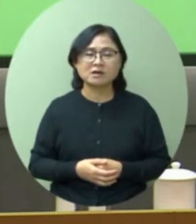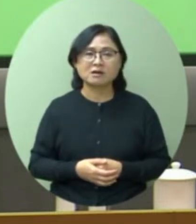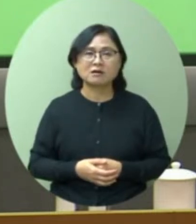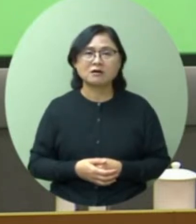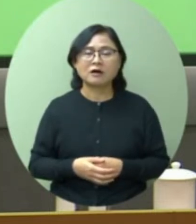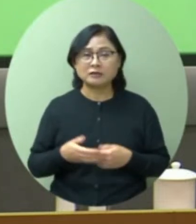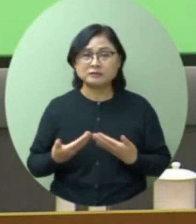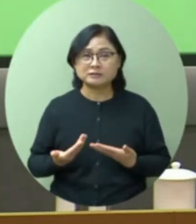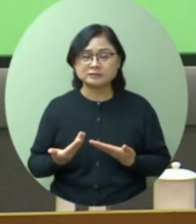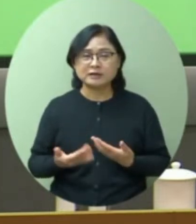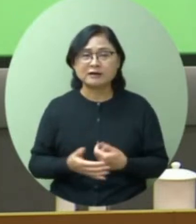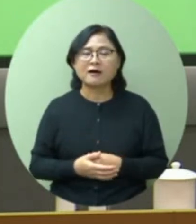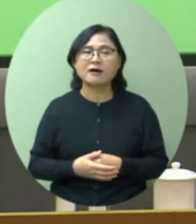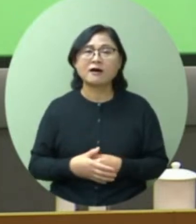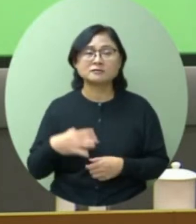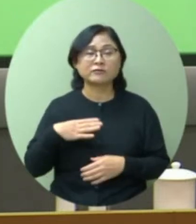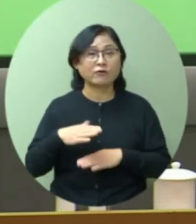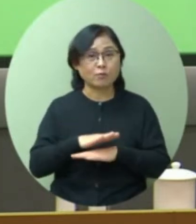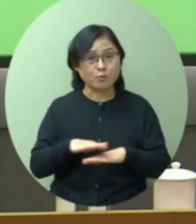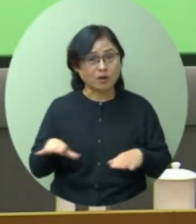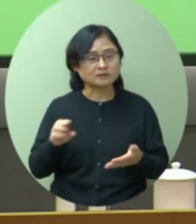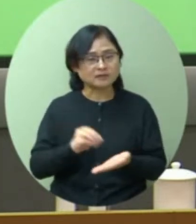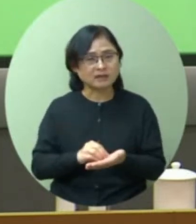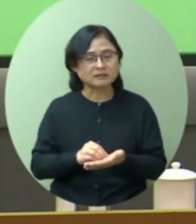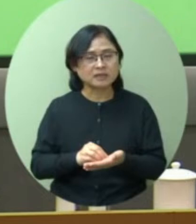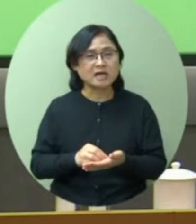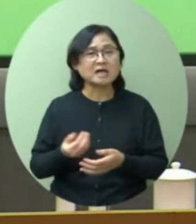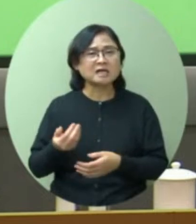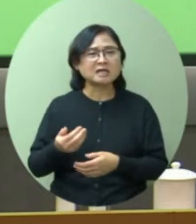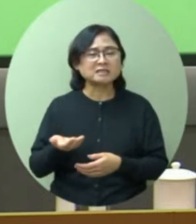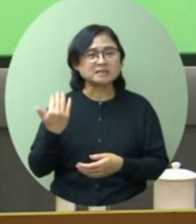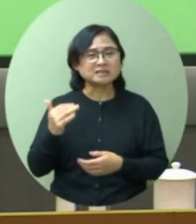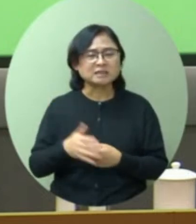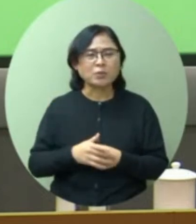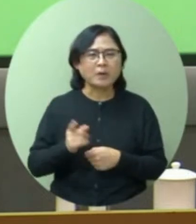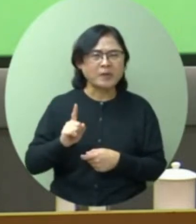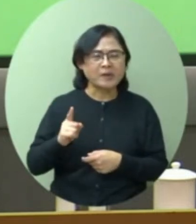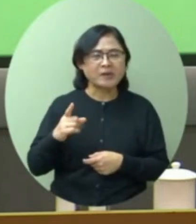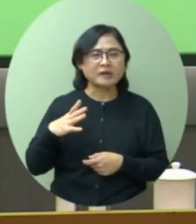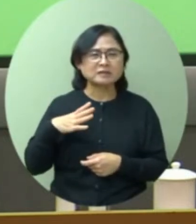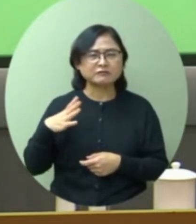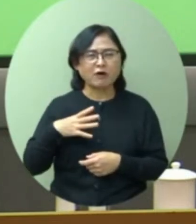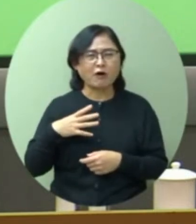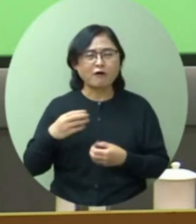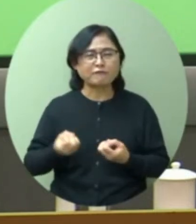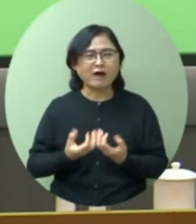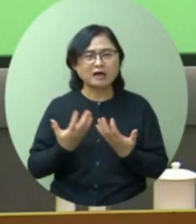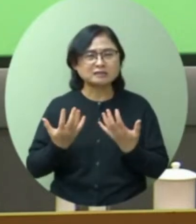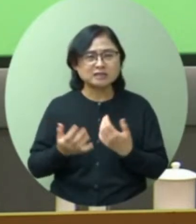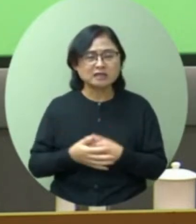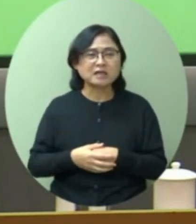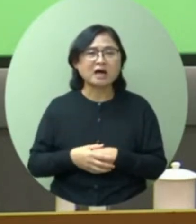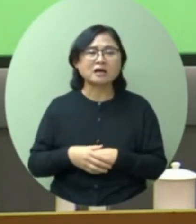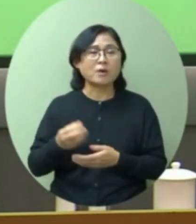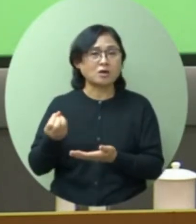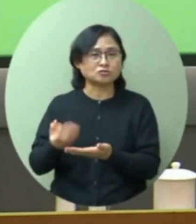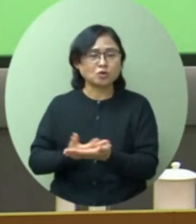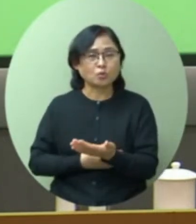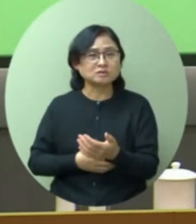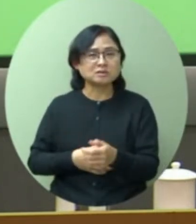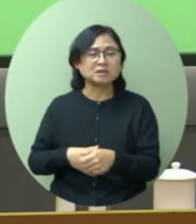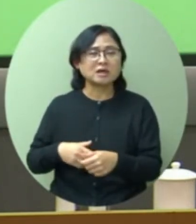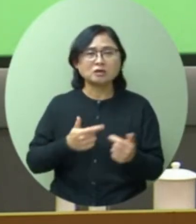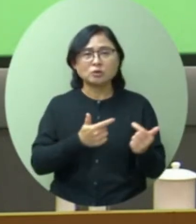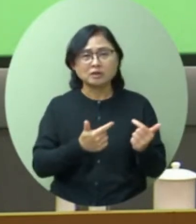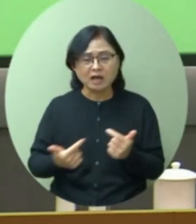exists, to continue. I think it will be something you don't want the government not to action when